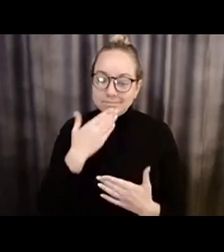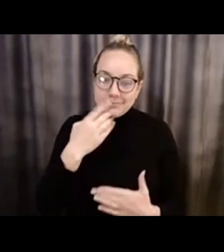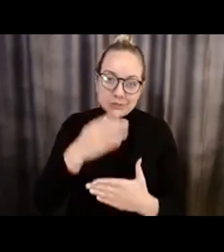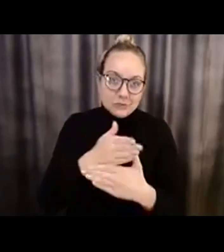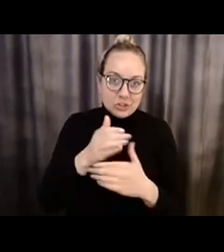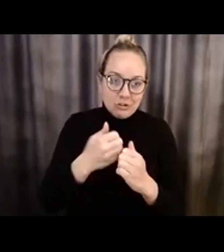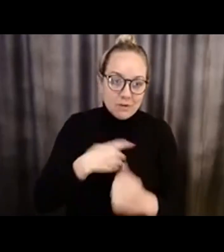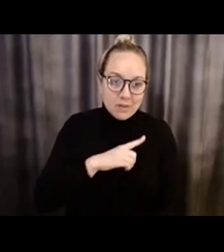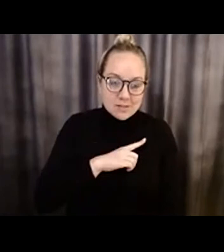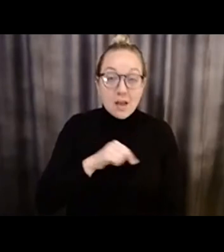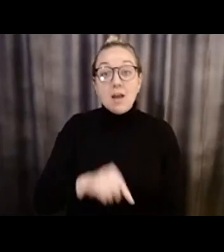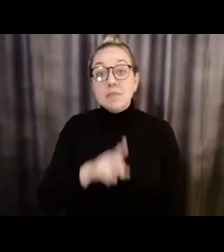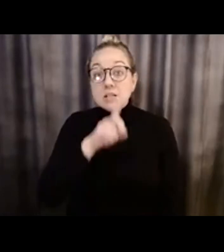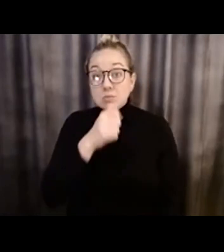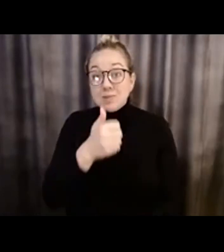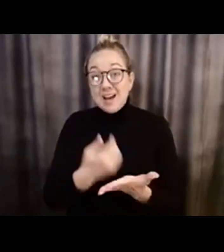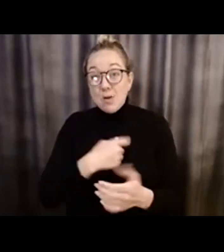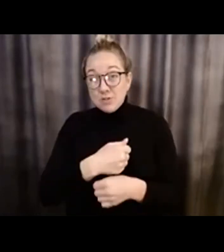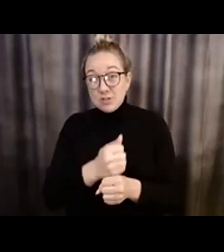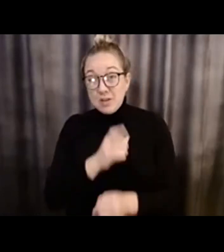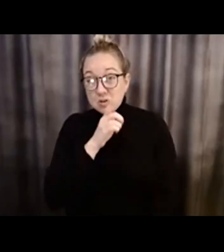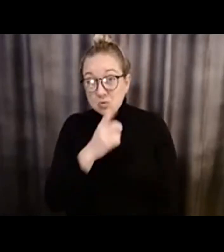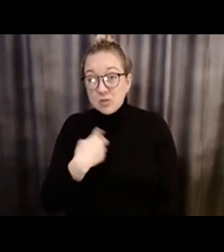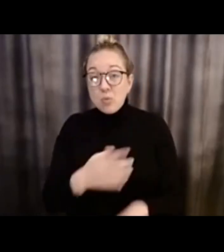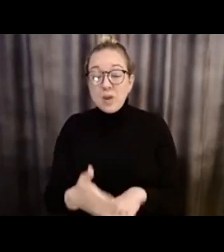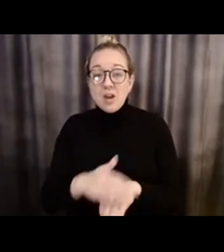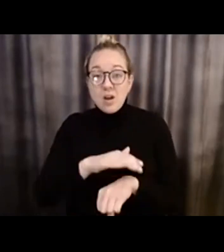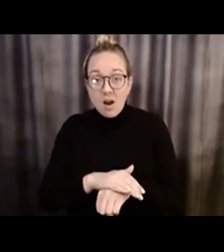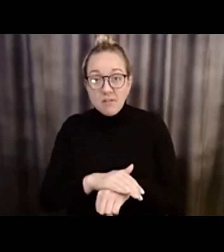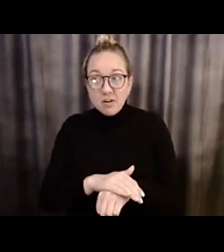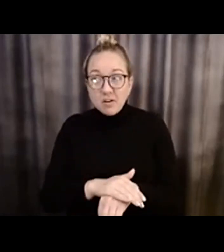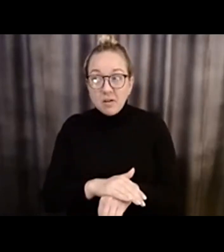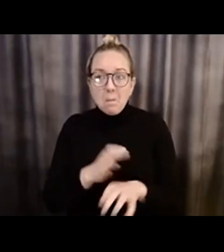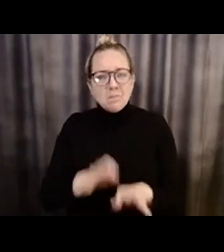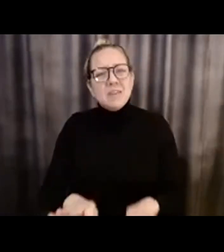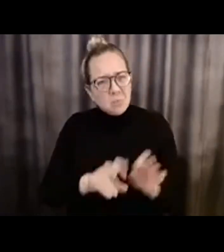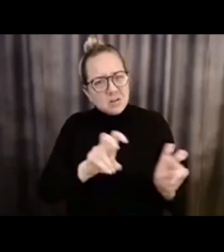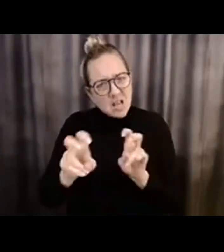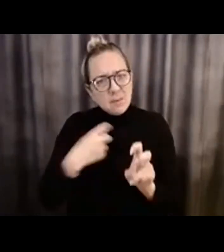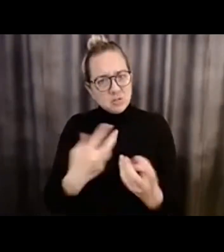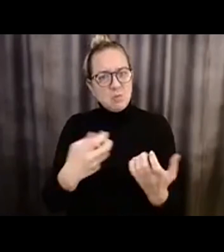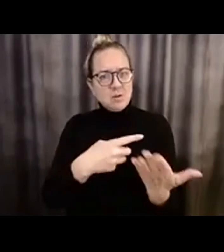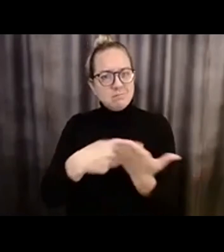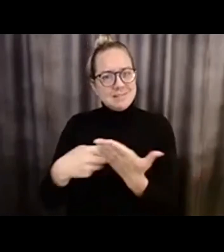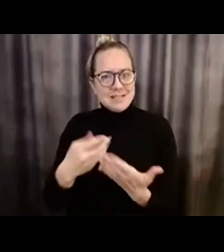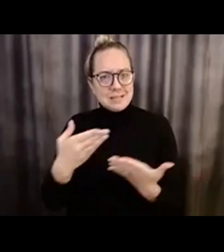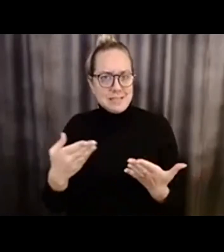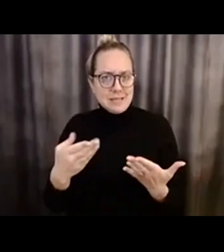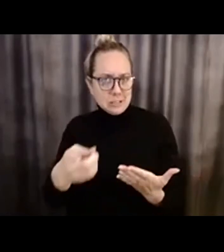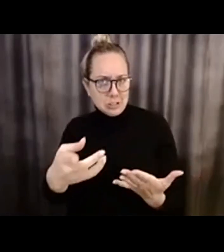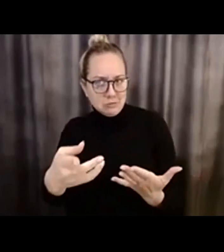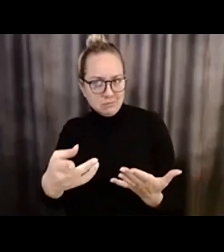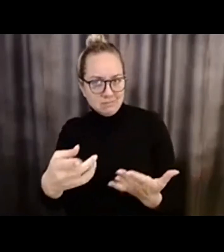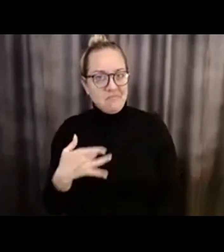really helps make sure we are covering the topics that will be most beneficial to you. At